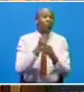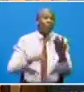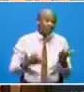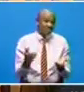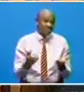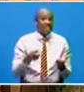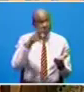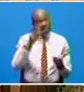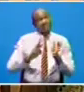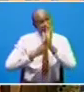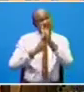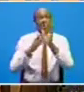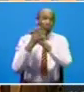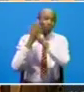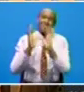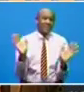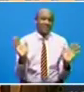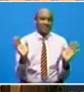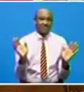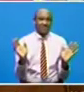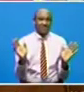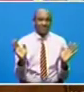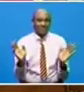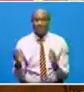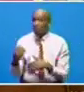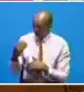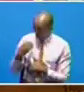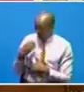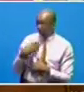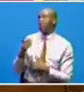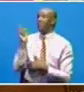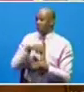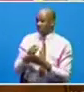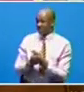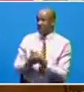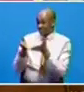Everything is doing on behalf of Jubilee. All right, we have to bring the conversation to a close, and